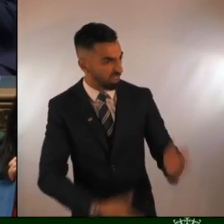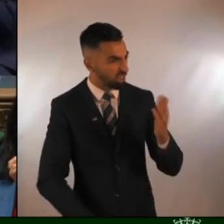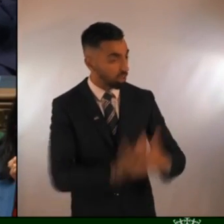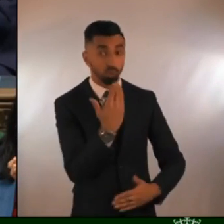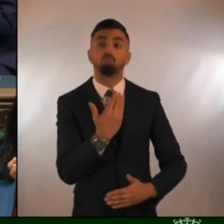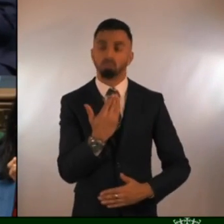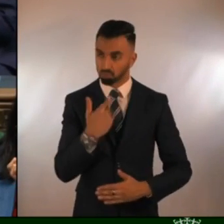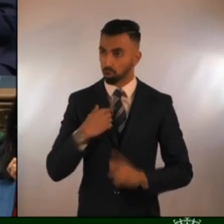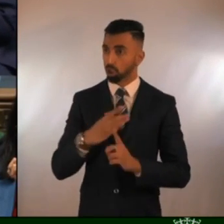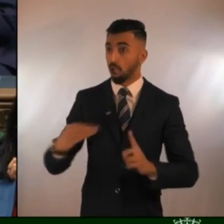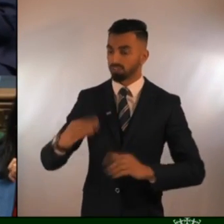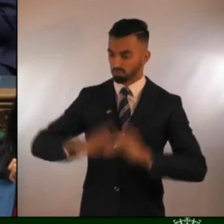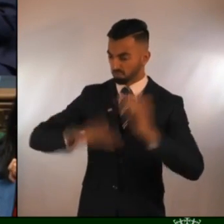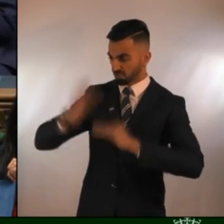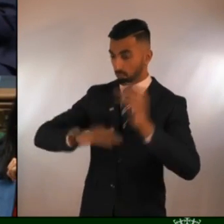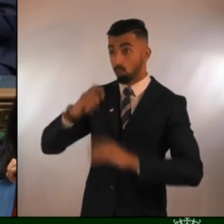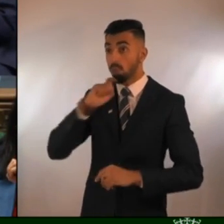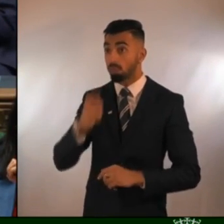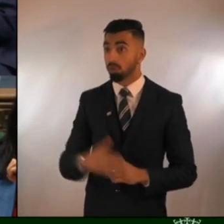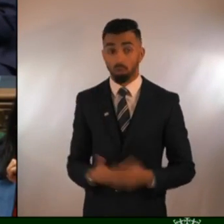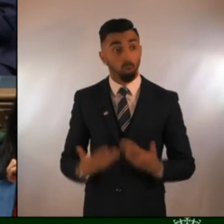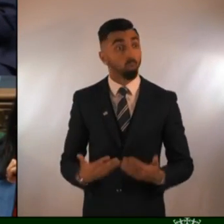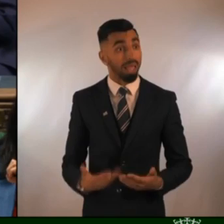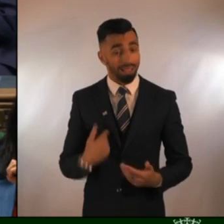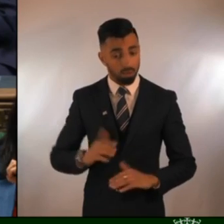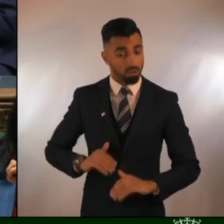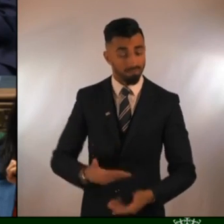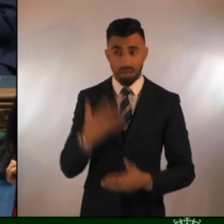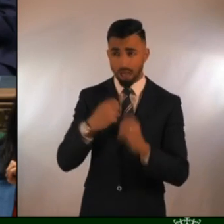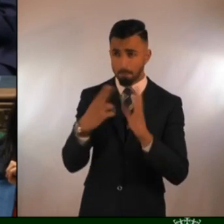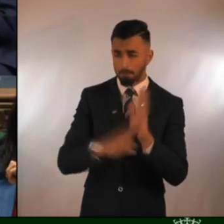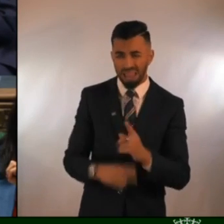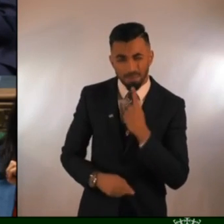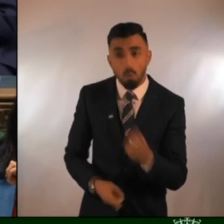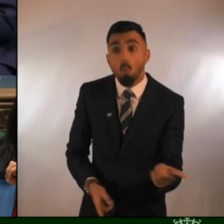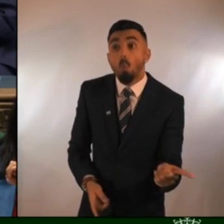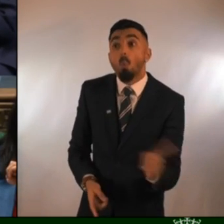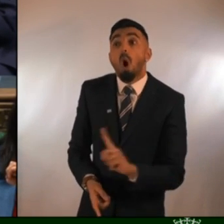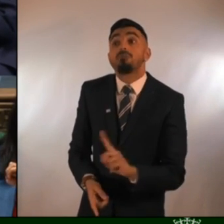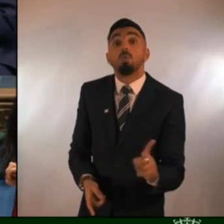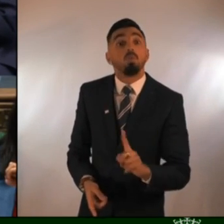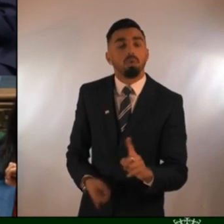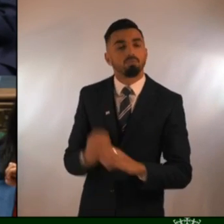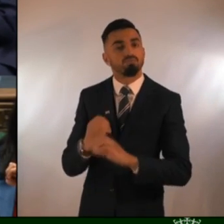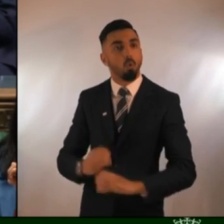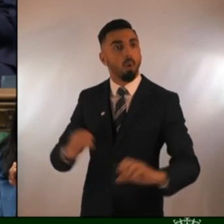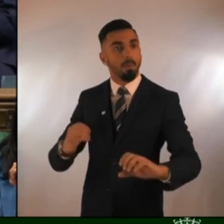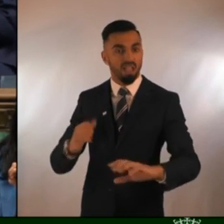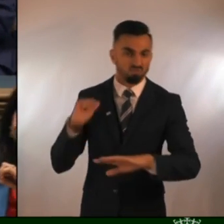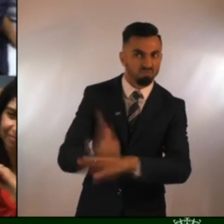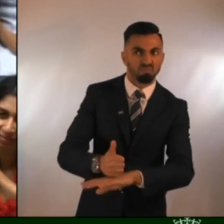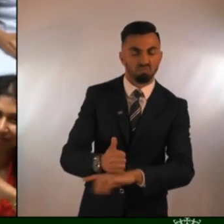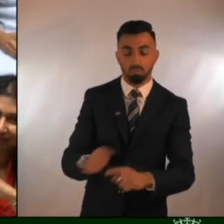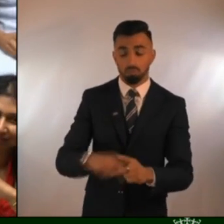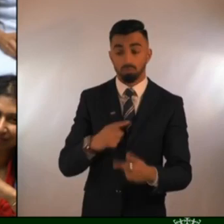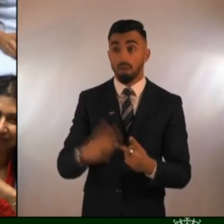£5 billion to get gigabit-capable broadband into the hardest-reached places, and £510 million of new investment